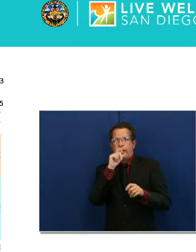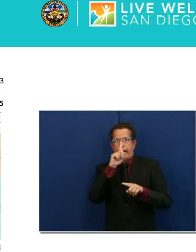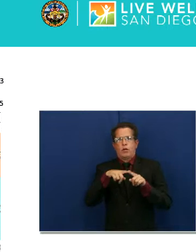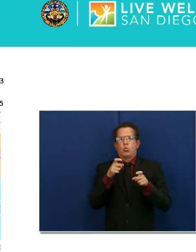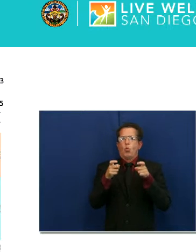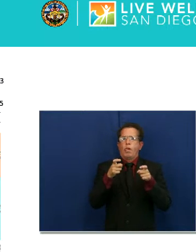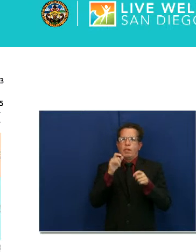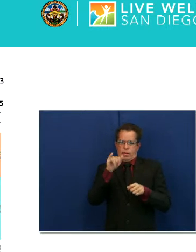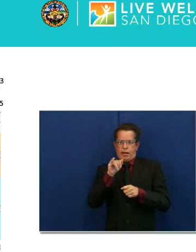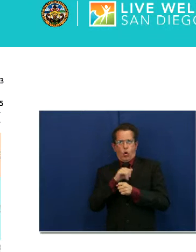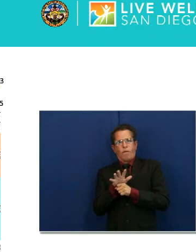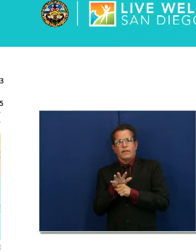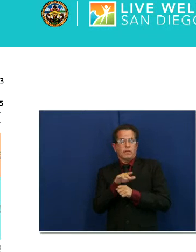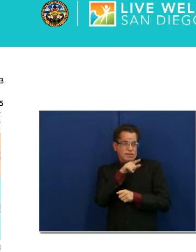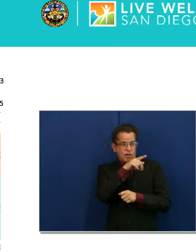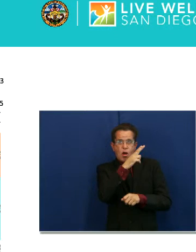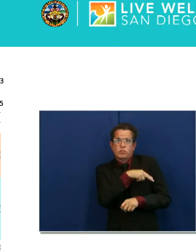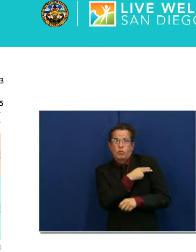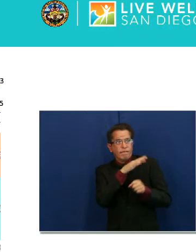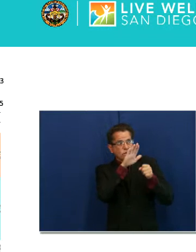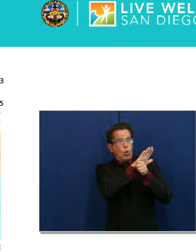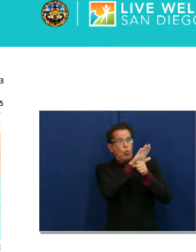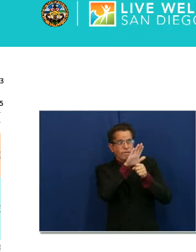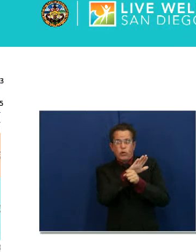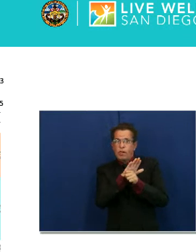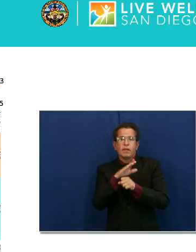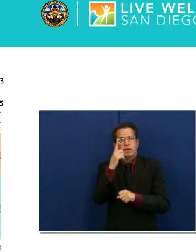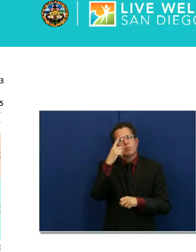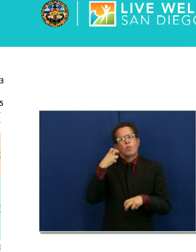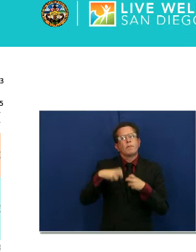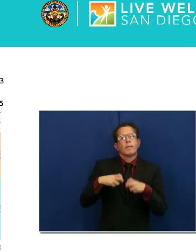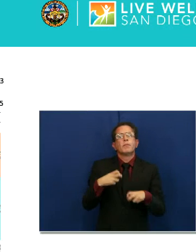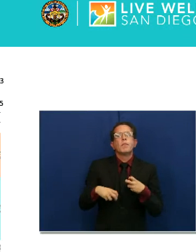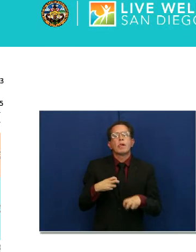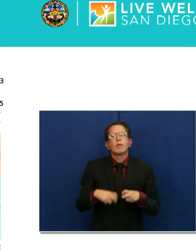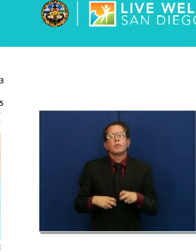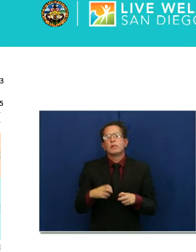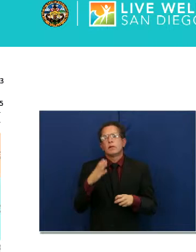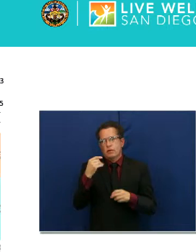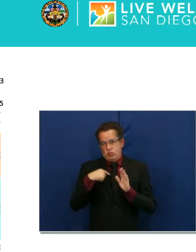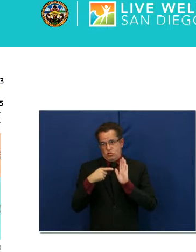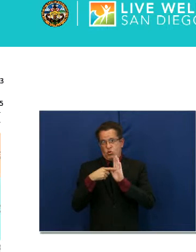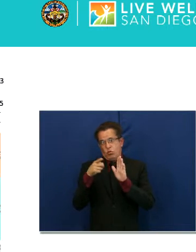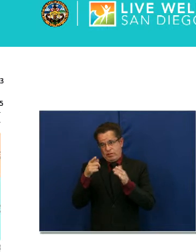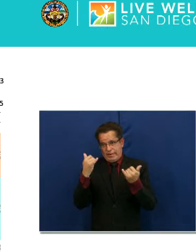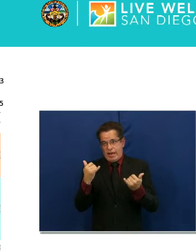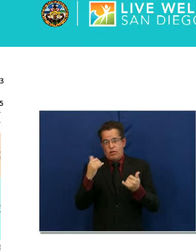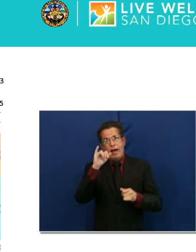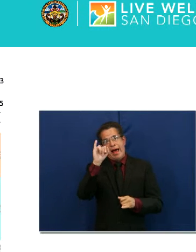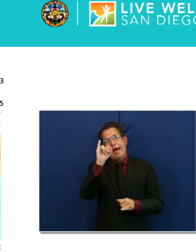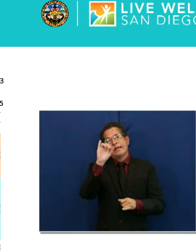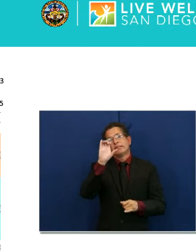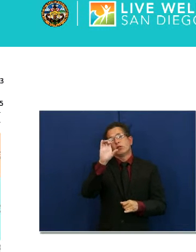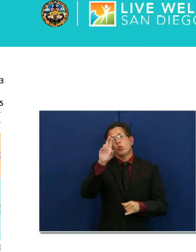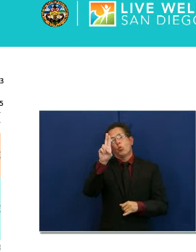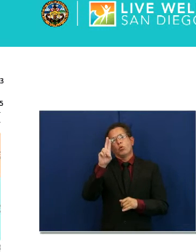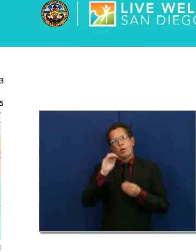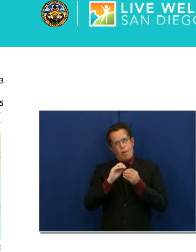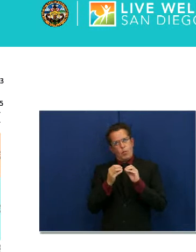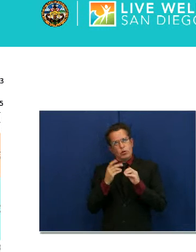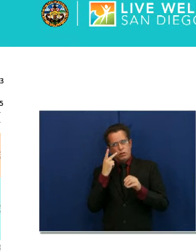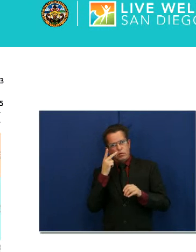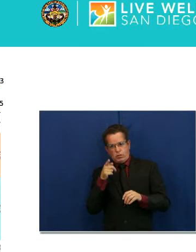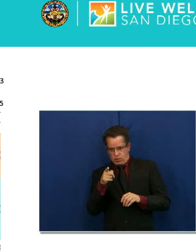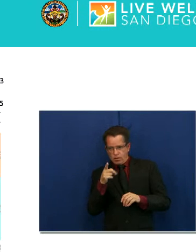control the spread of COVID, and we continue to see this increase. I also want to point out that today, although you see the current ICU bed capacity number there, and many folks will say,